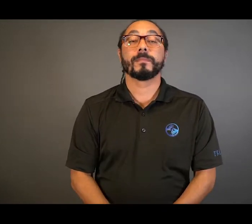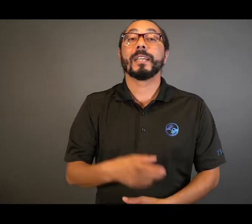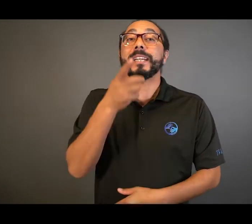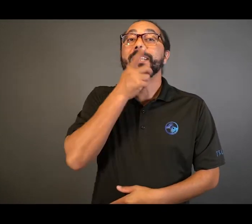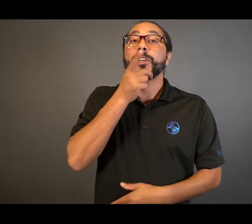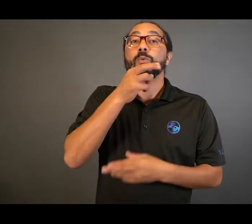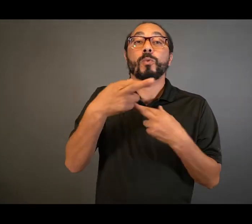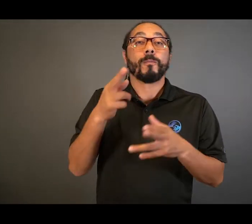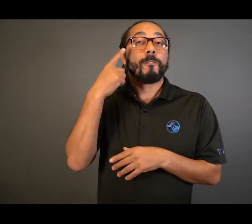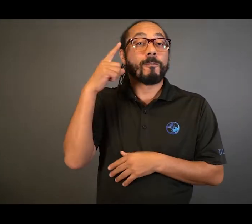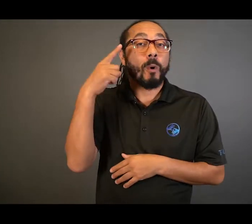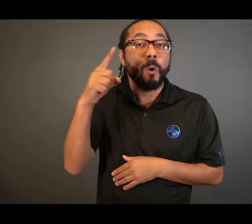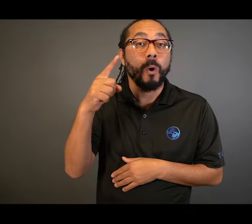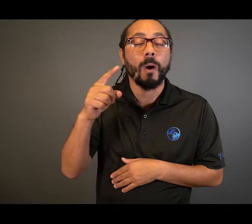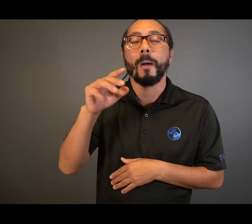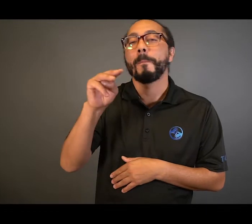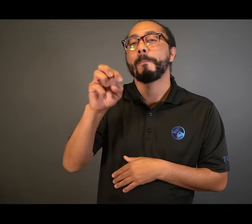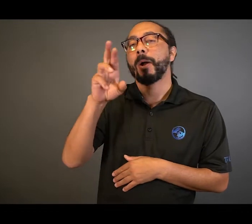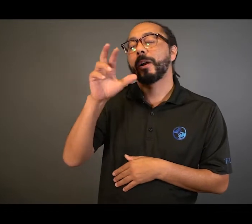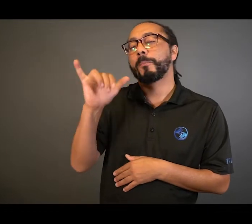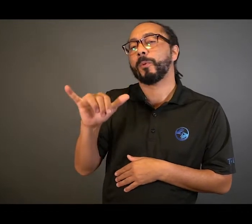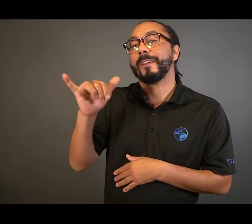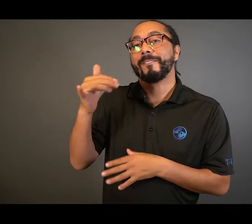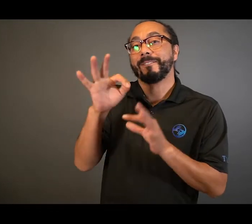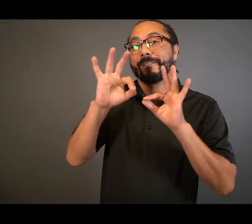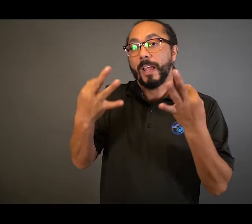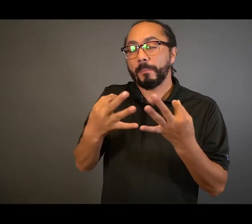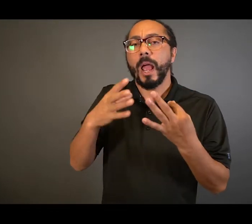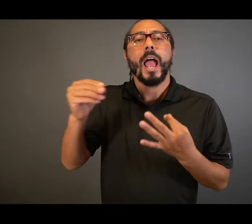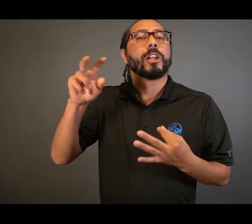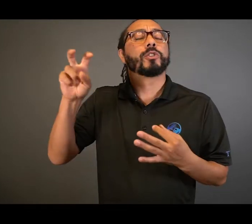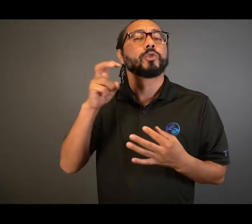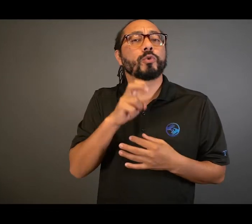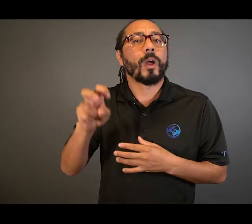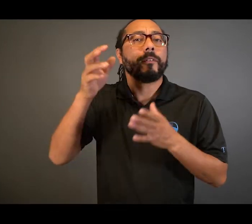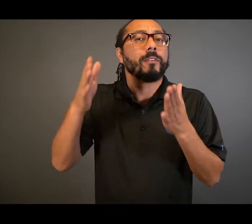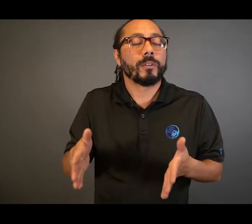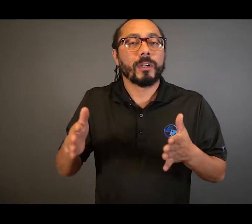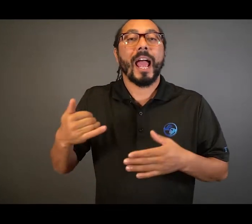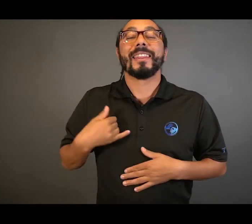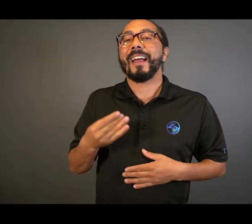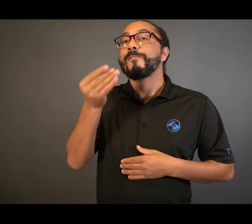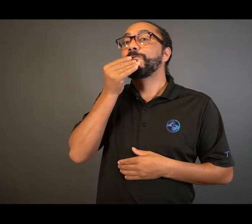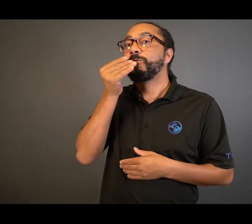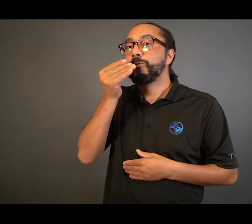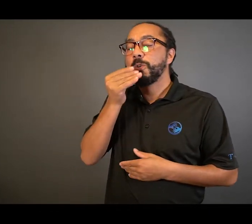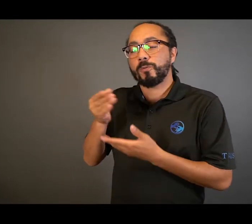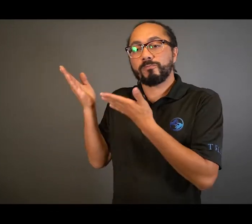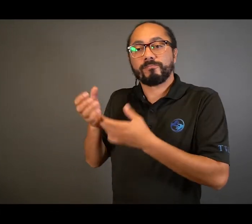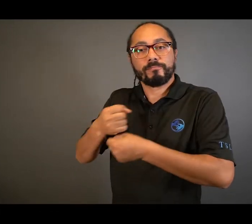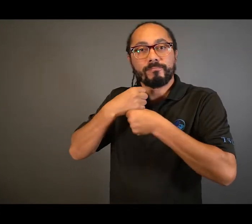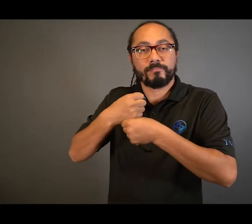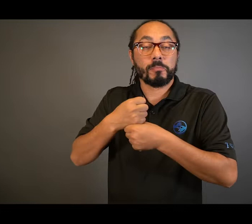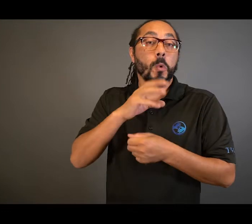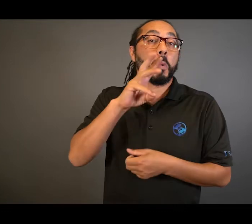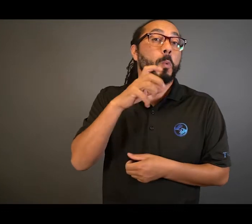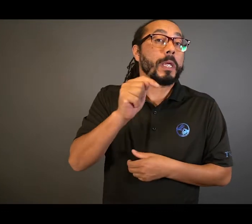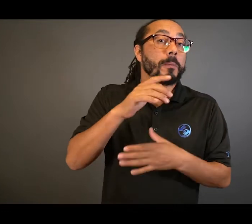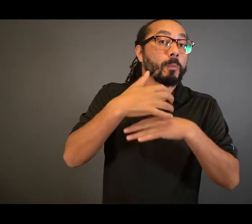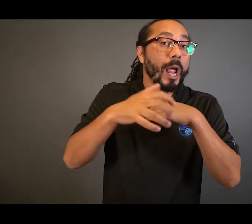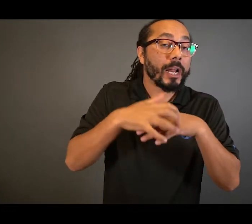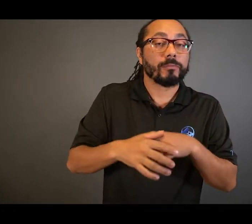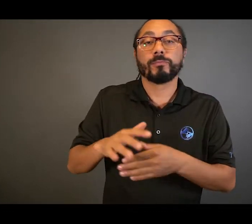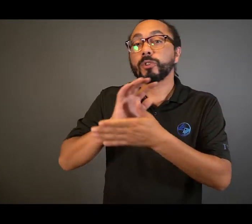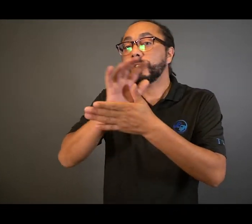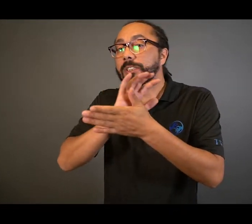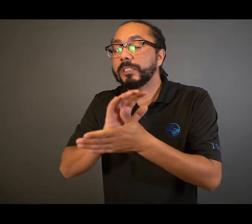The dining room was used by the Montgomery family and also by travelers. Catered meals were served, which might include